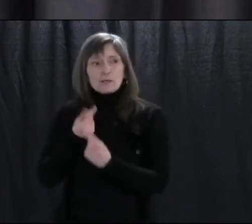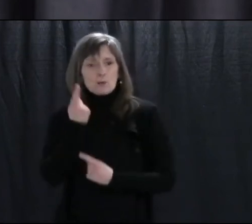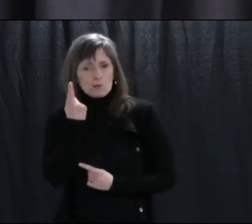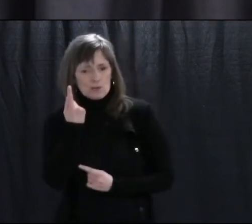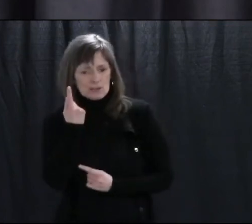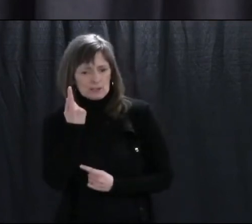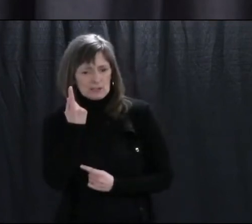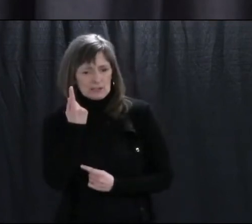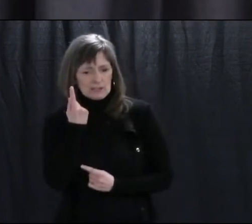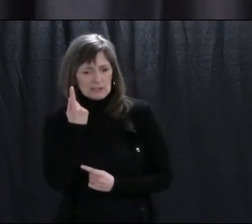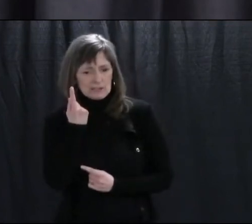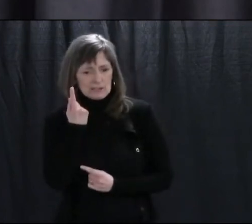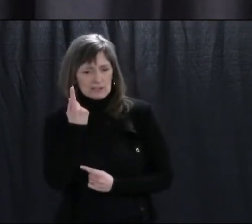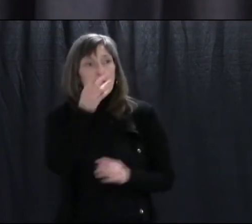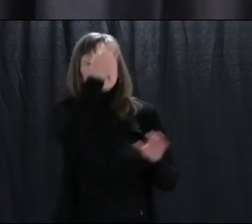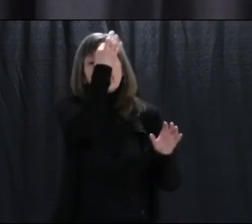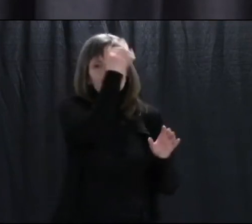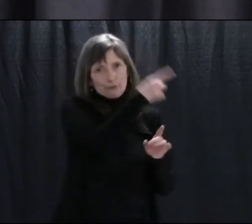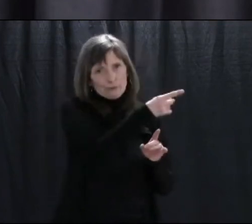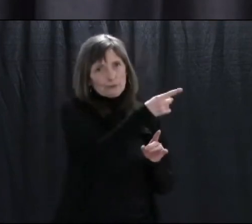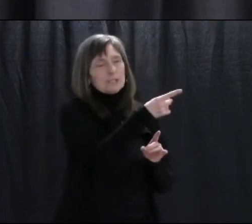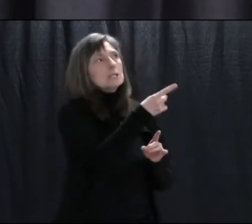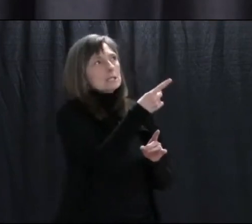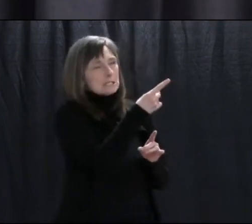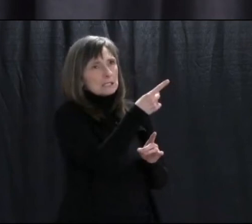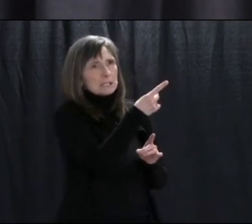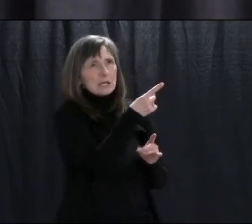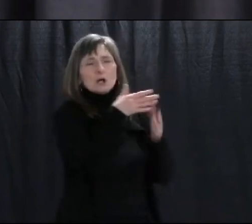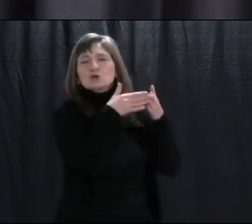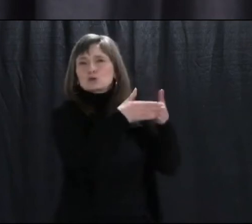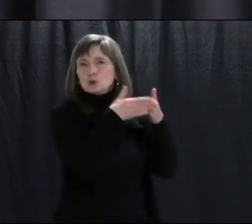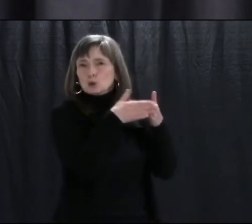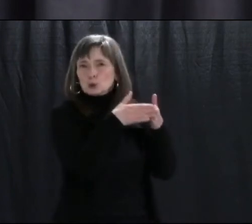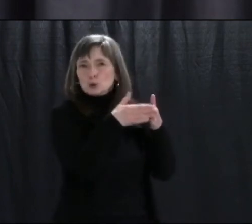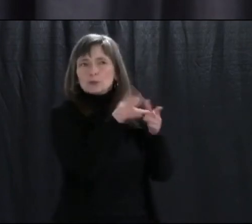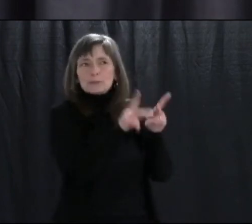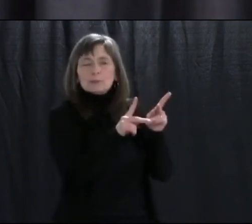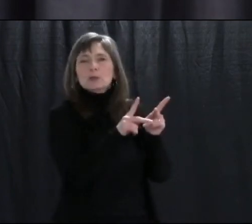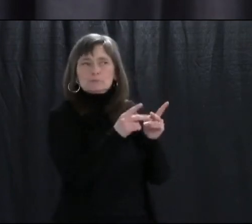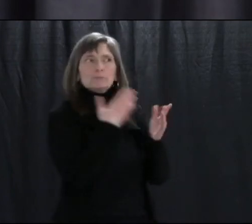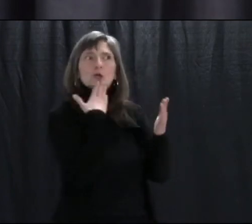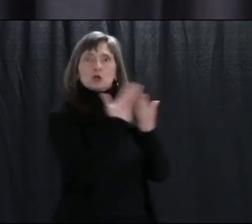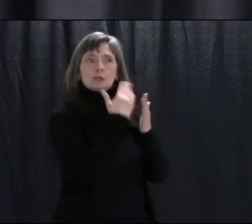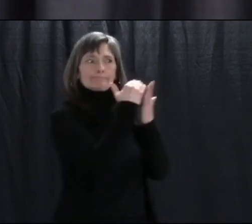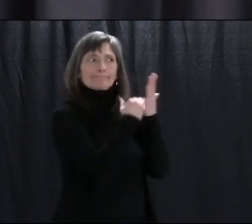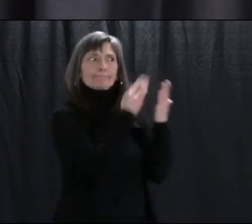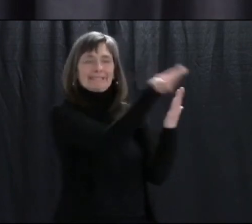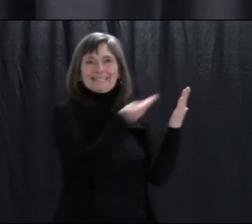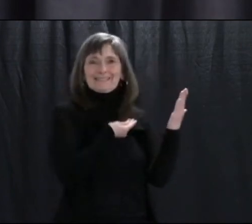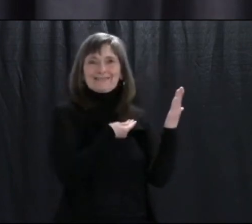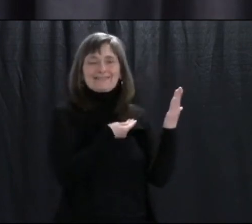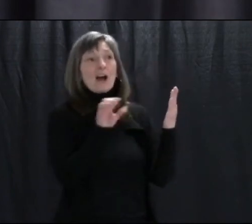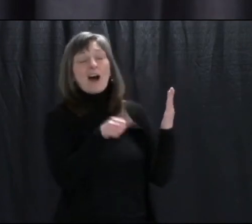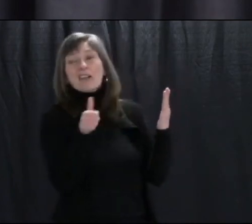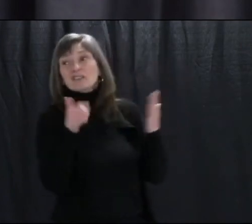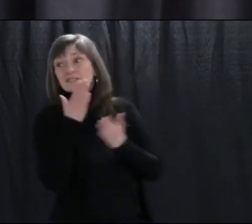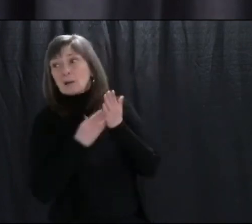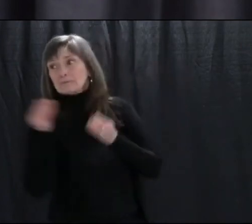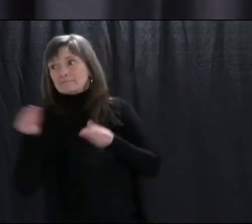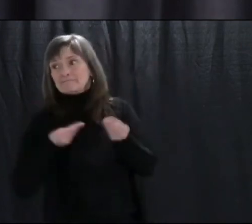the federal sources of cruise passengers, but we are working through